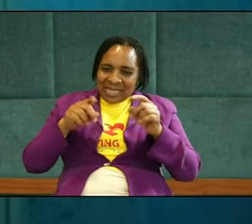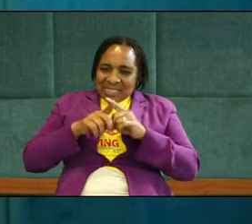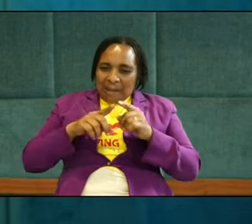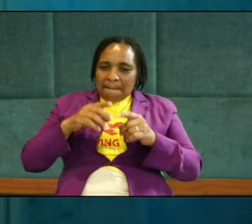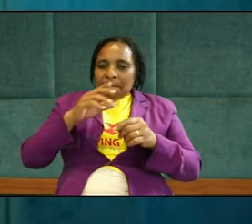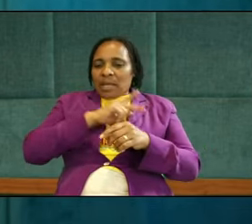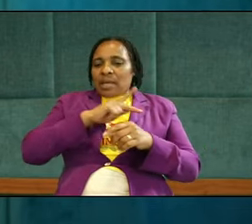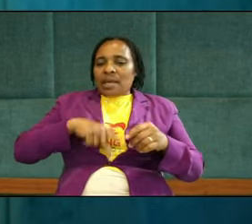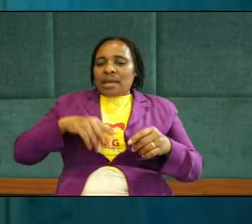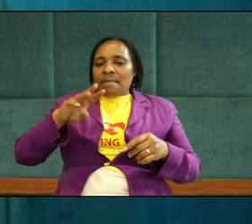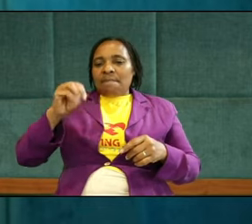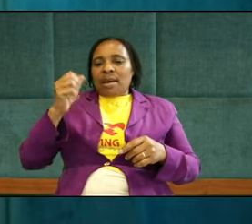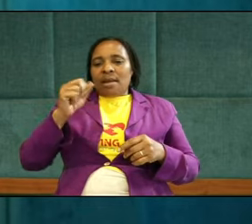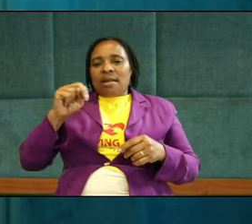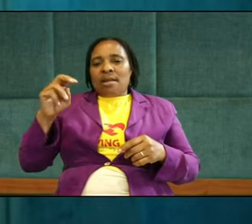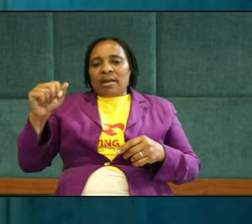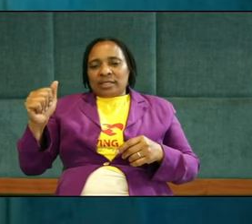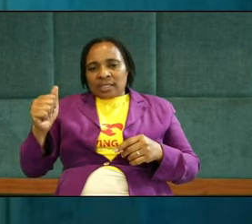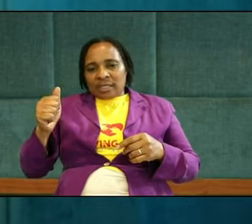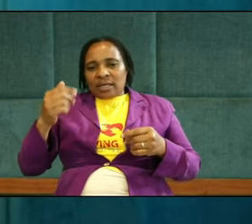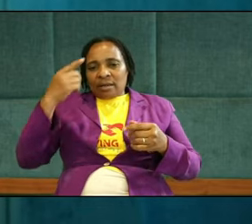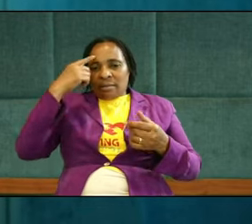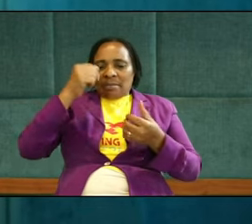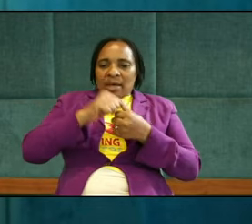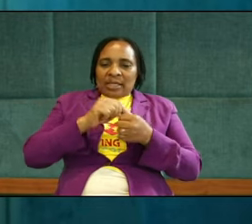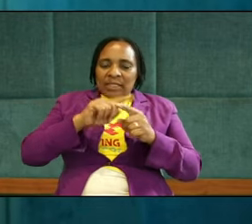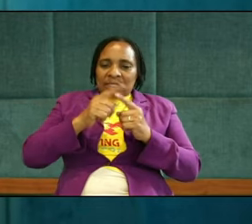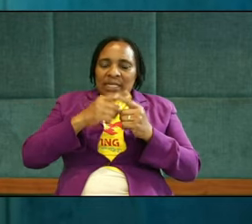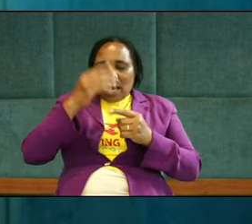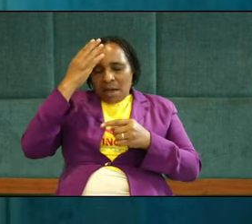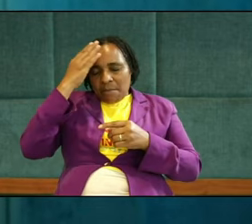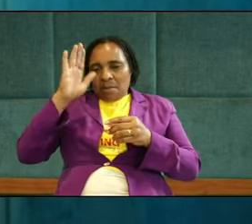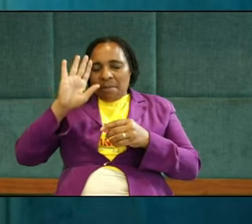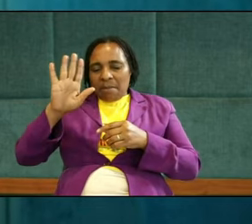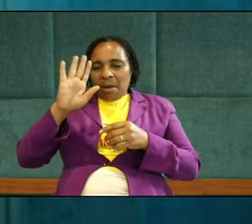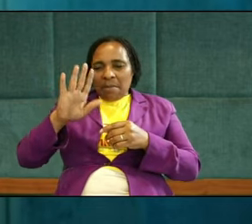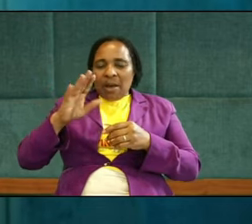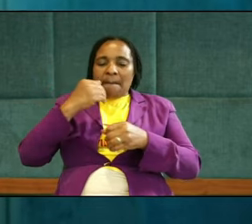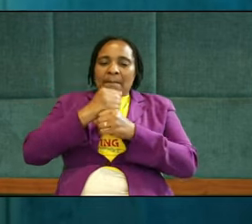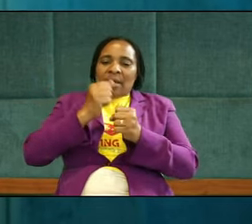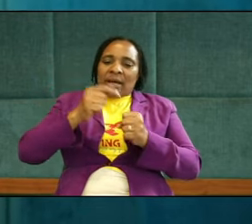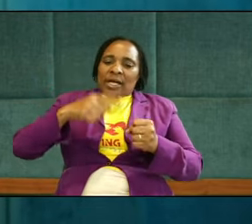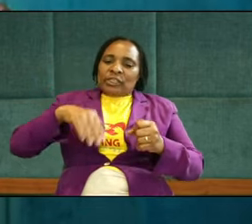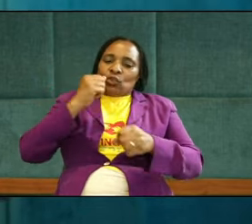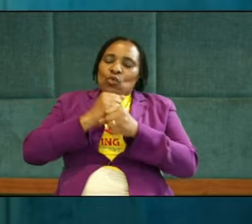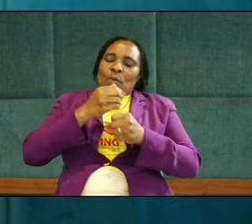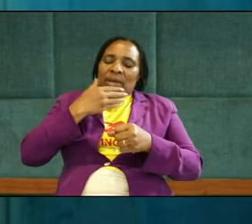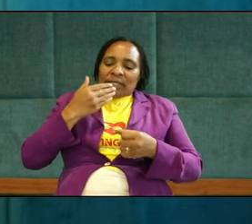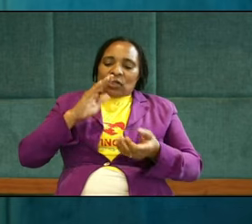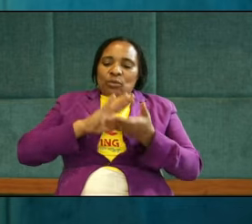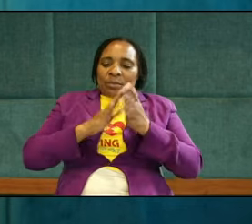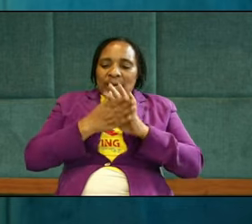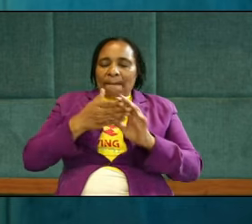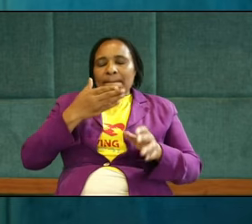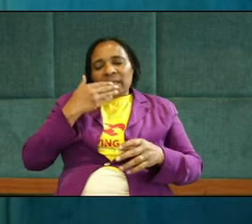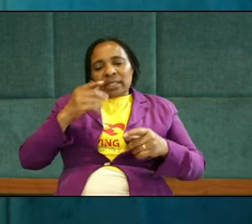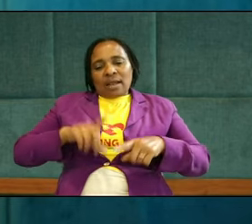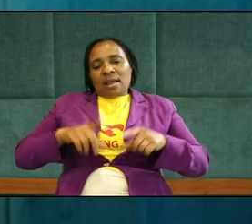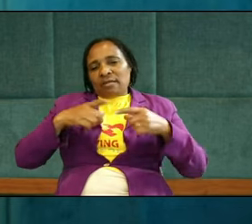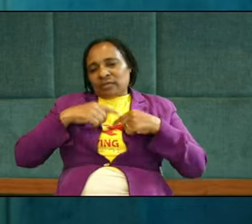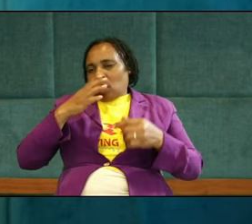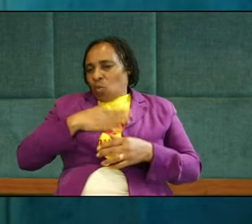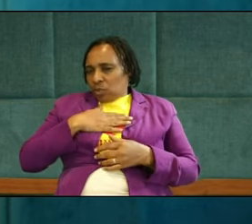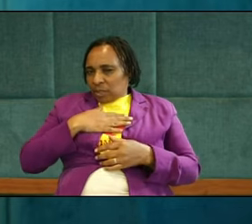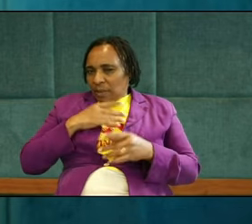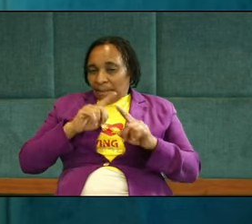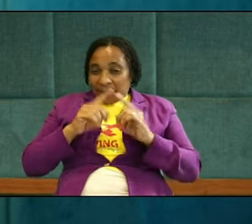our faults and humble ourselves before God, he's going to exalt us and make us do better and become better people in our lives. But